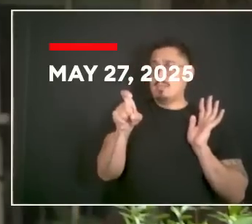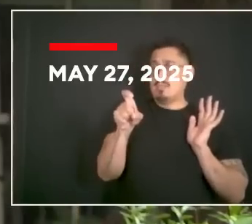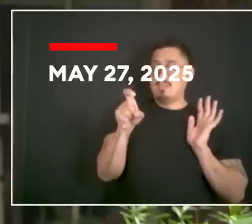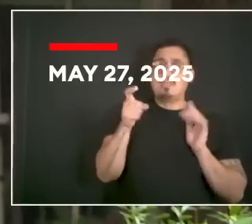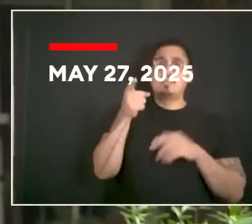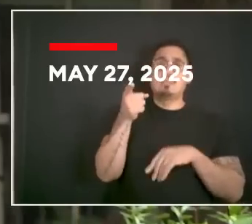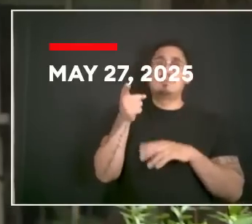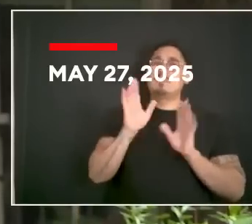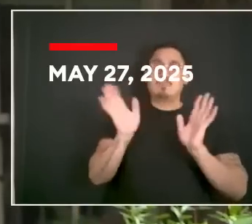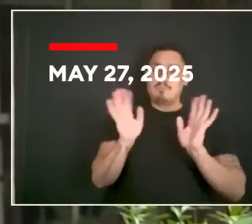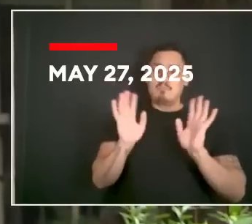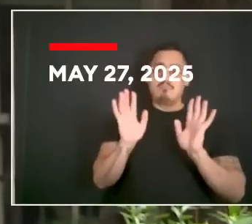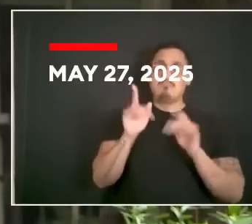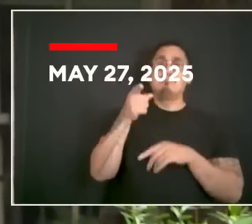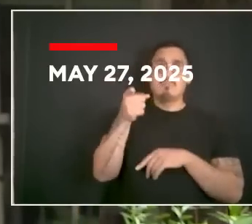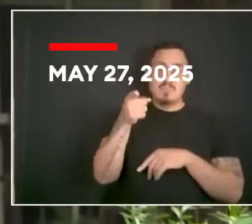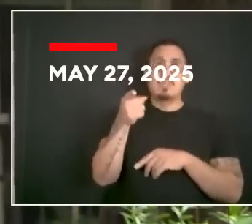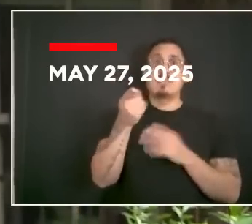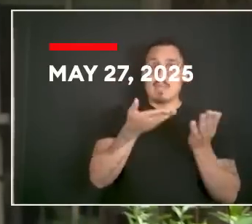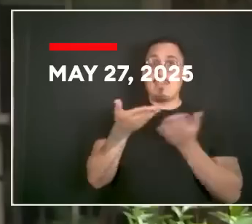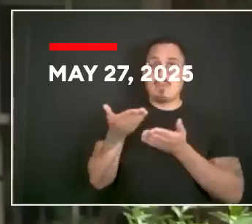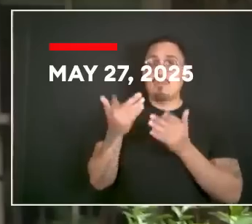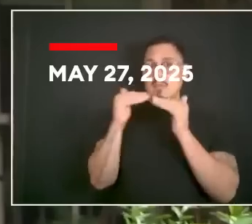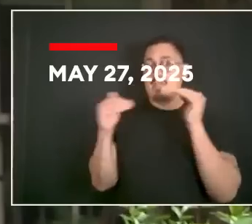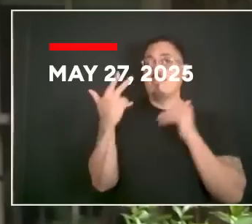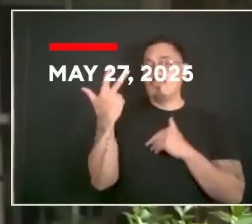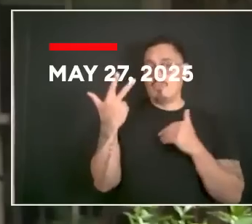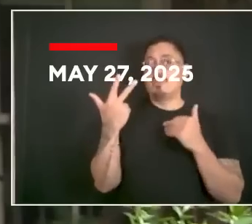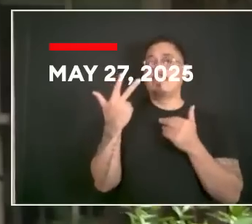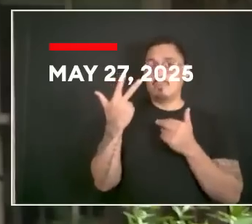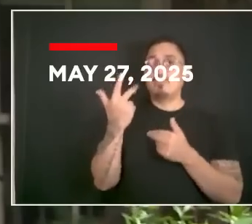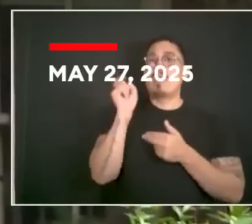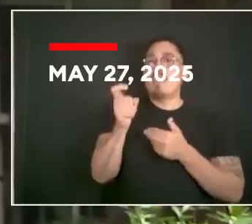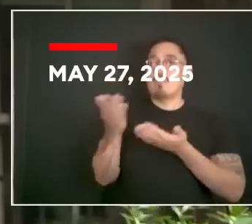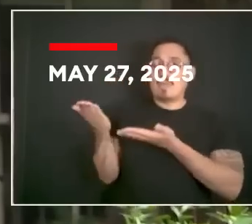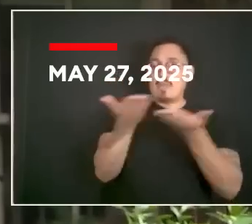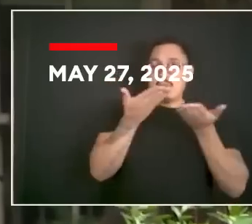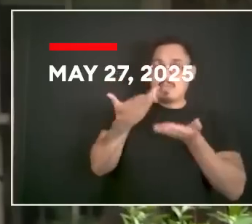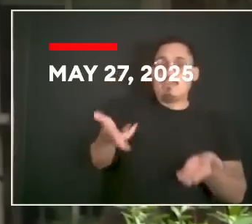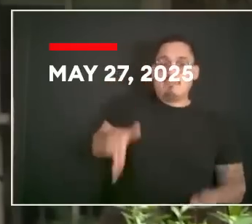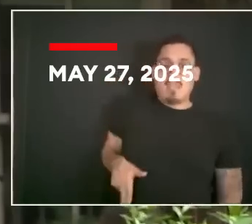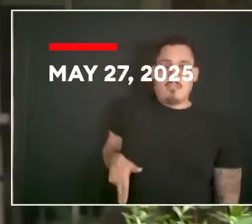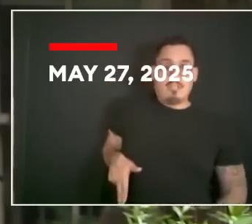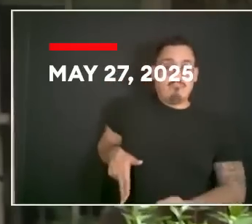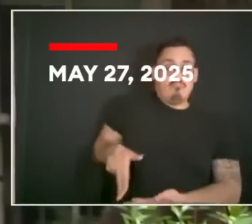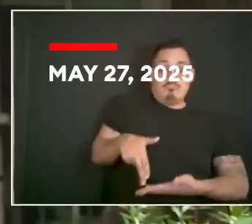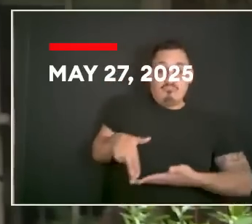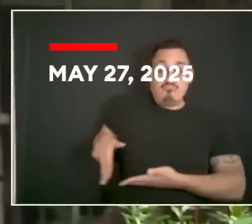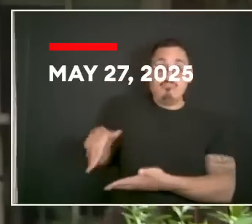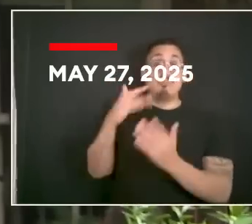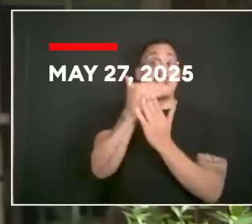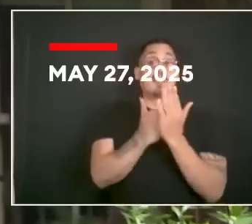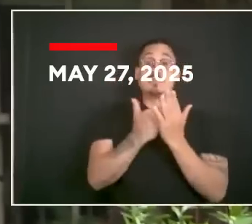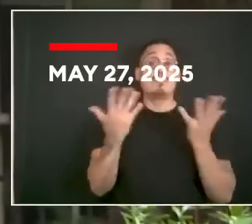So carrying means possession. You have to possess it to carry. Okay, so let me share this with you. The lesson is don't